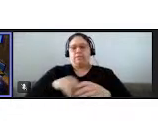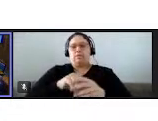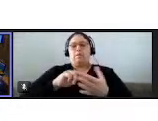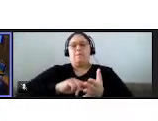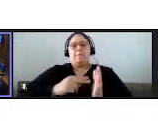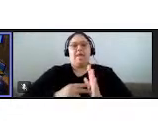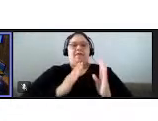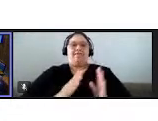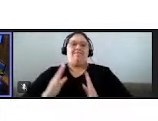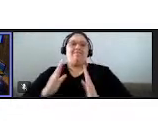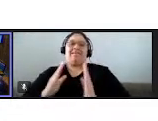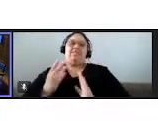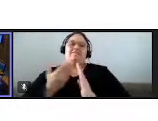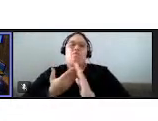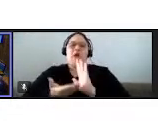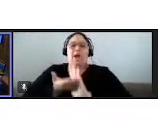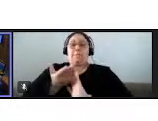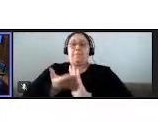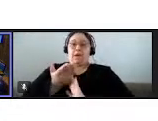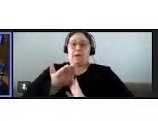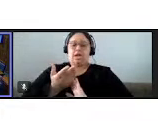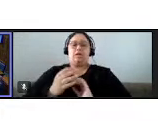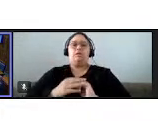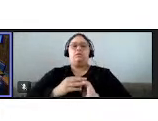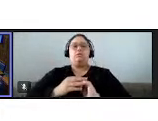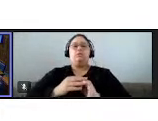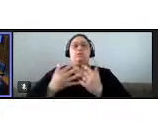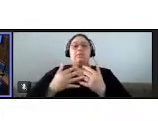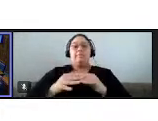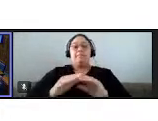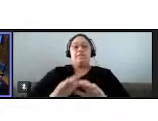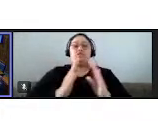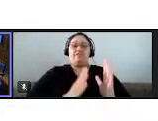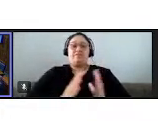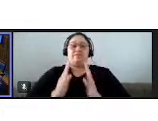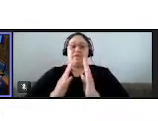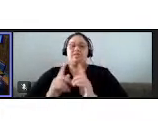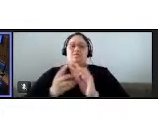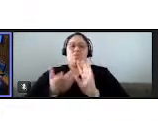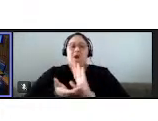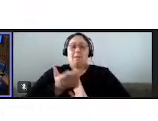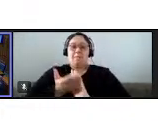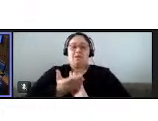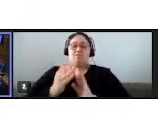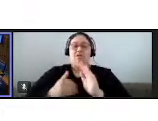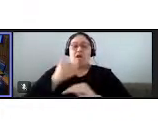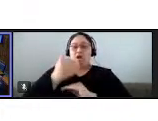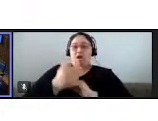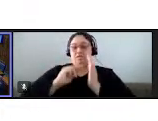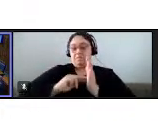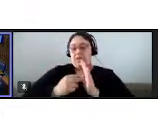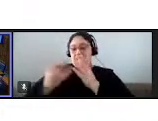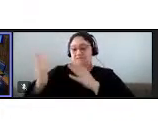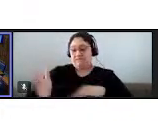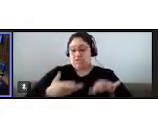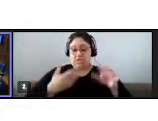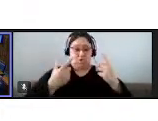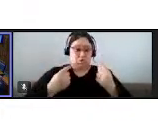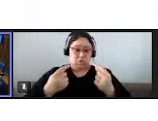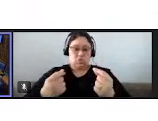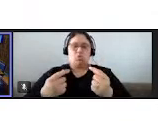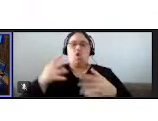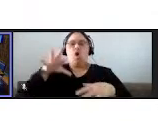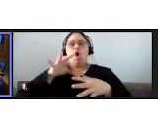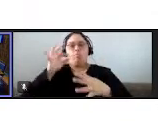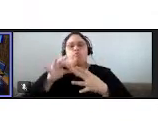the upgrades. The implementation phase of the upgrades, so after all of the planning has been done, the options have been